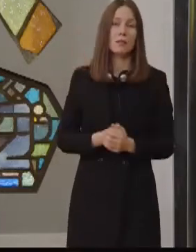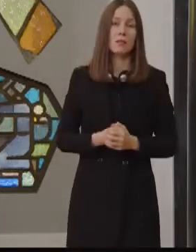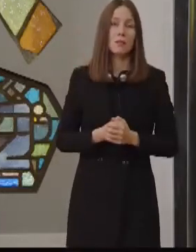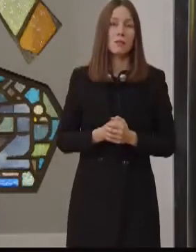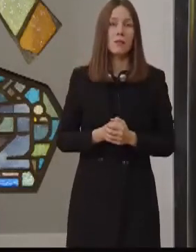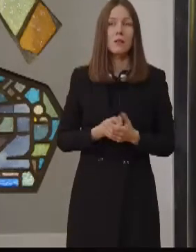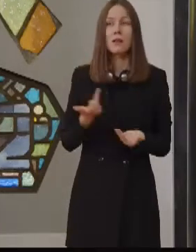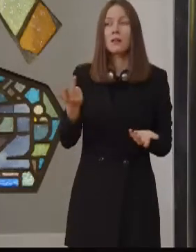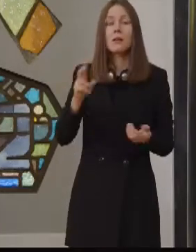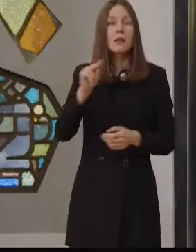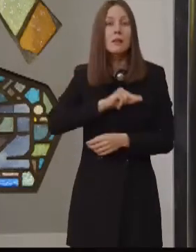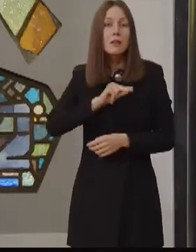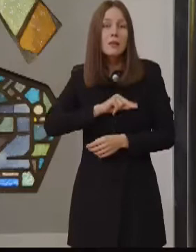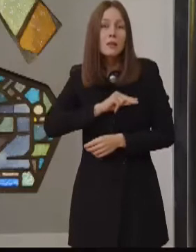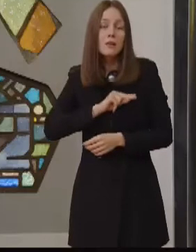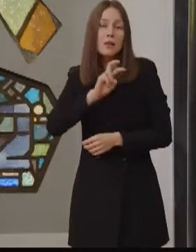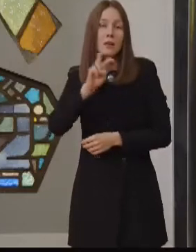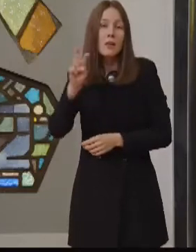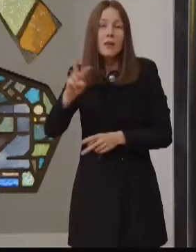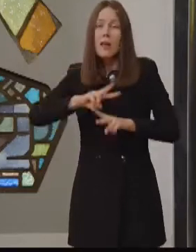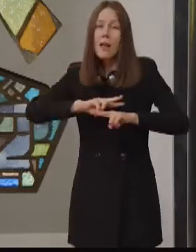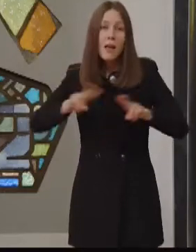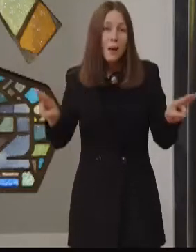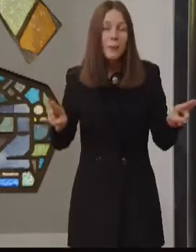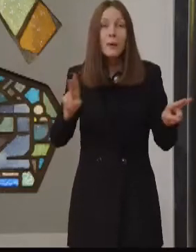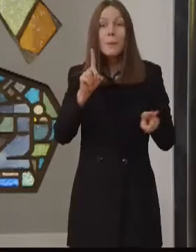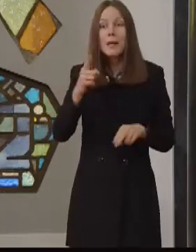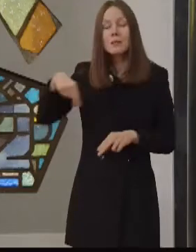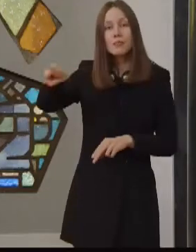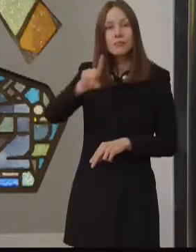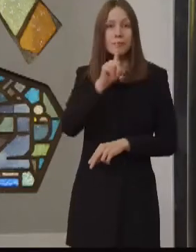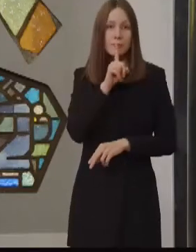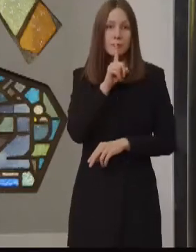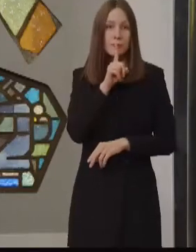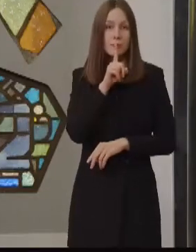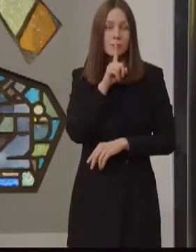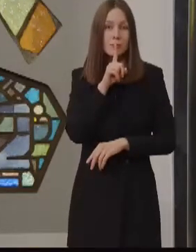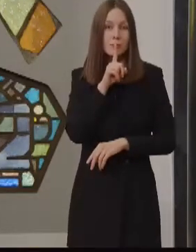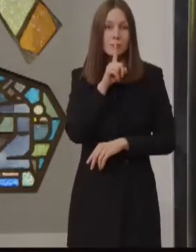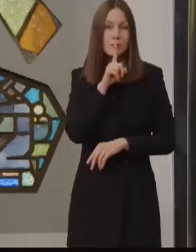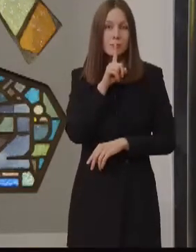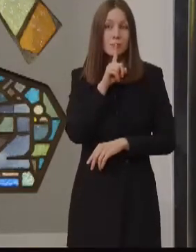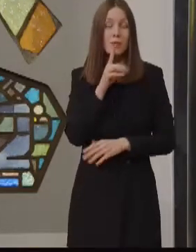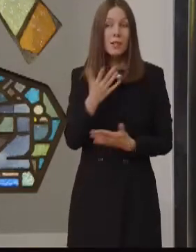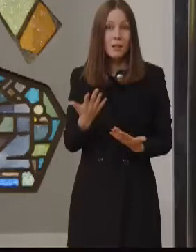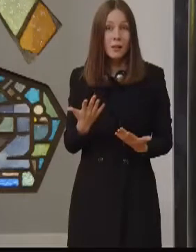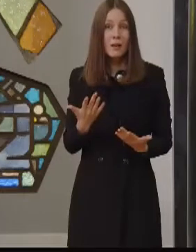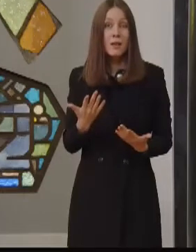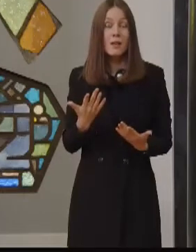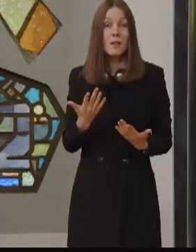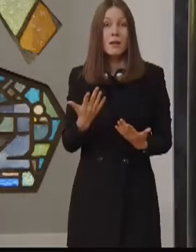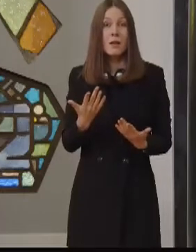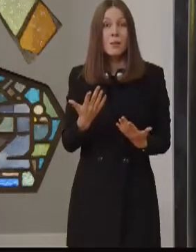study at universities, they are employed, they are just like as us, but they